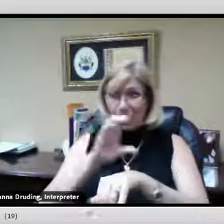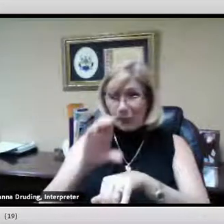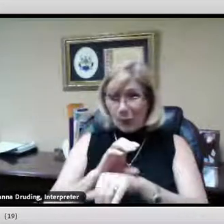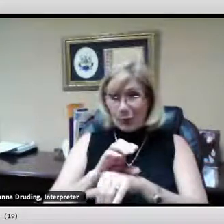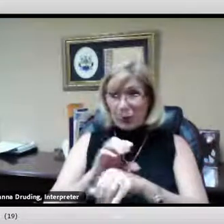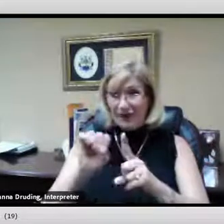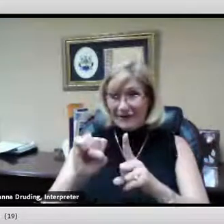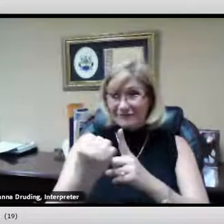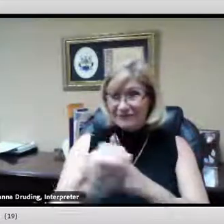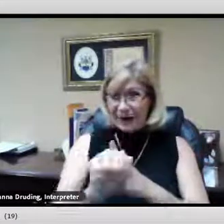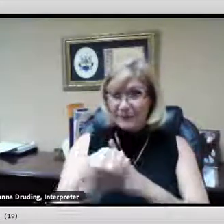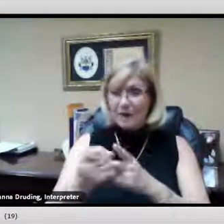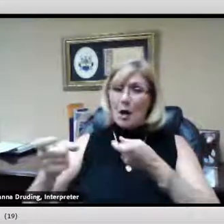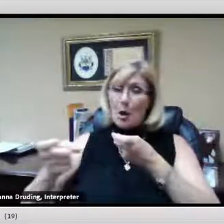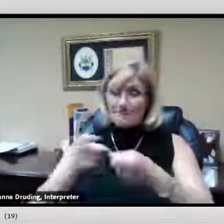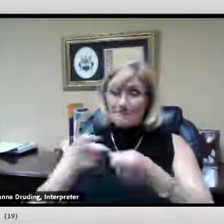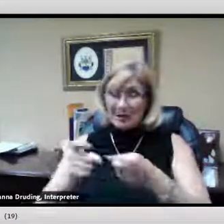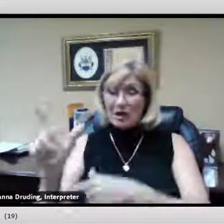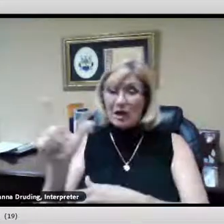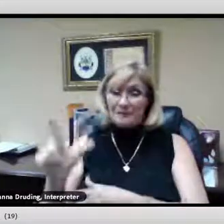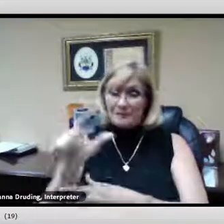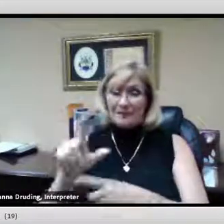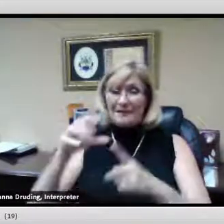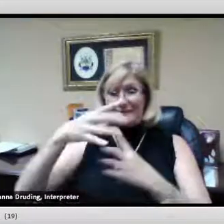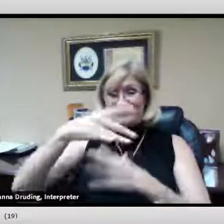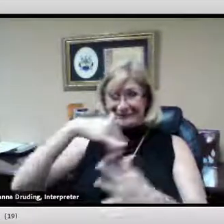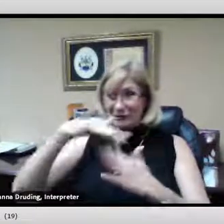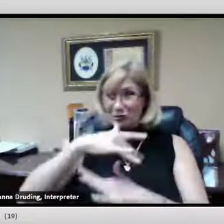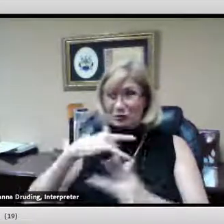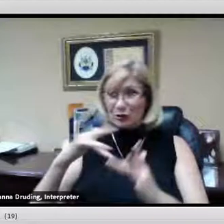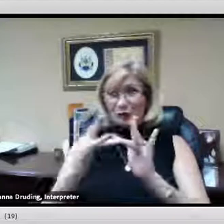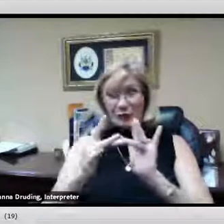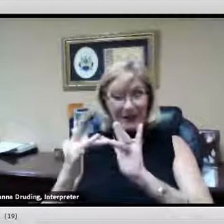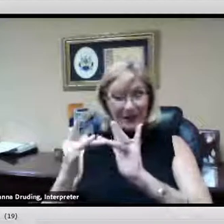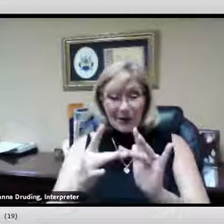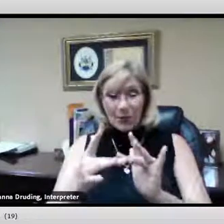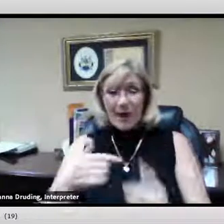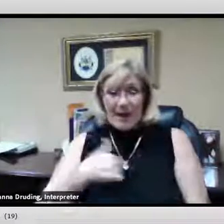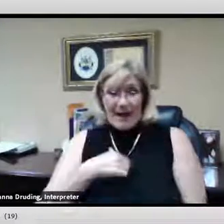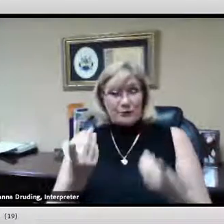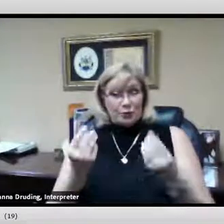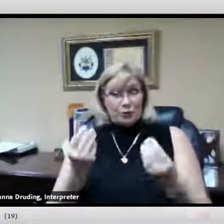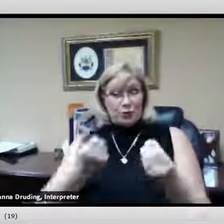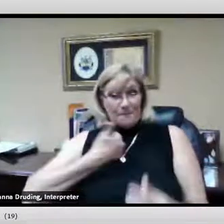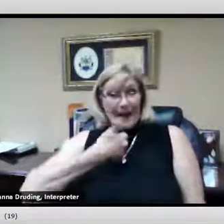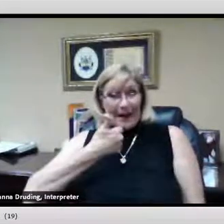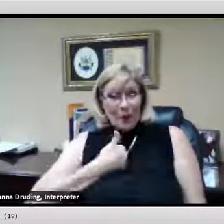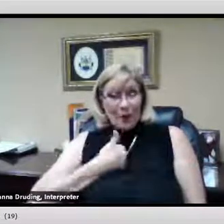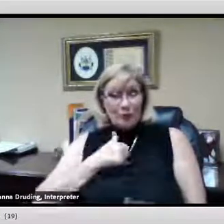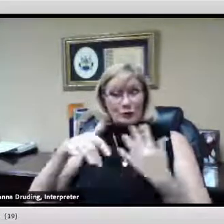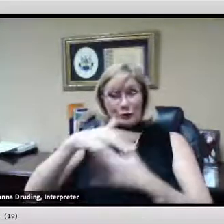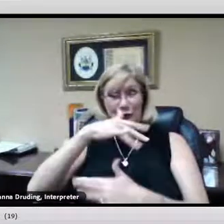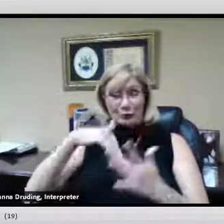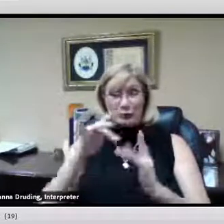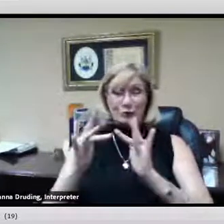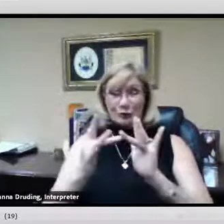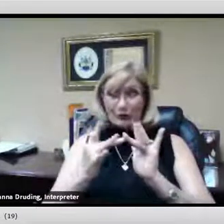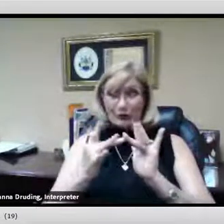learn something. Managing the library's social network presence. Again, I do my own social networking, but I don't do